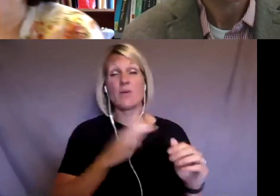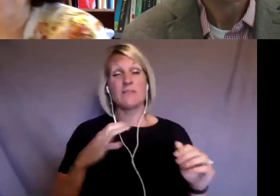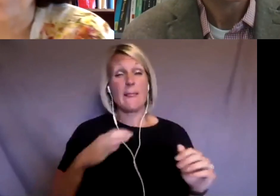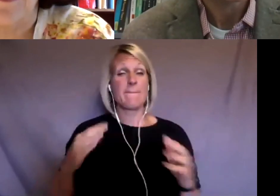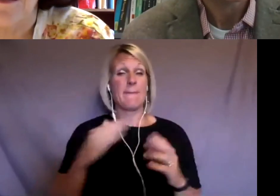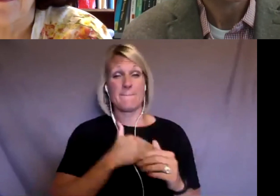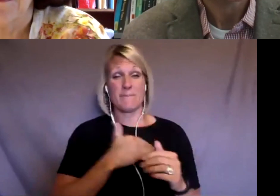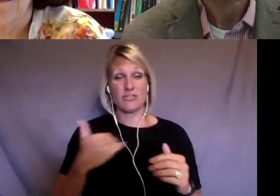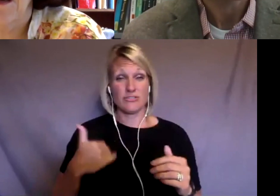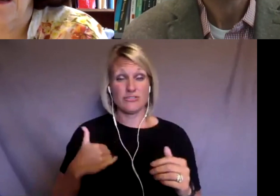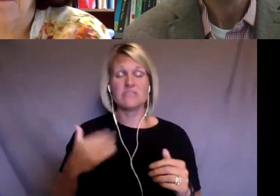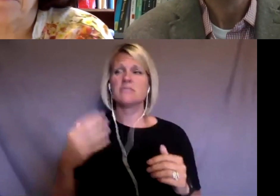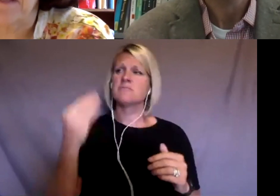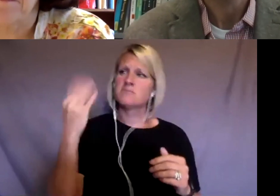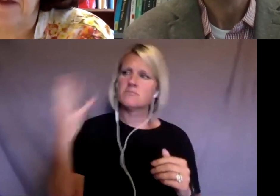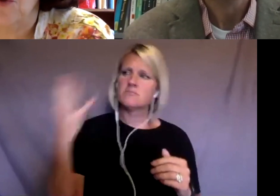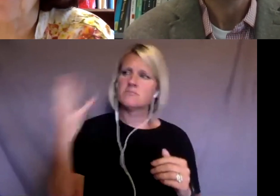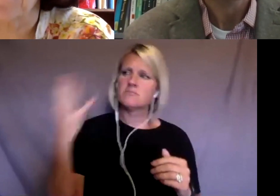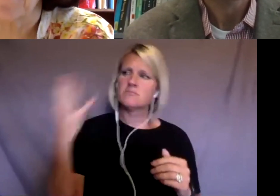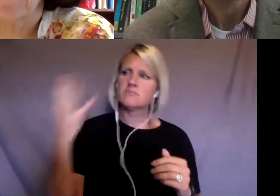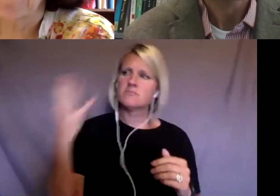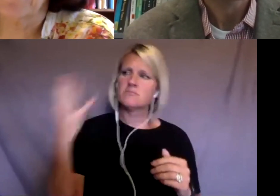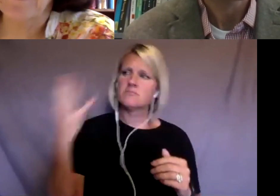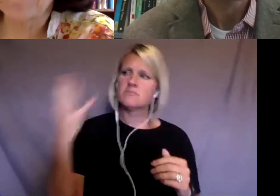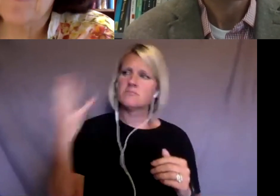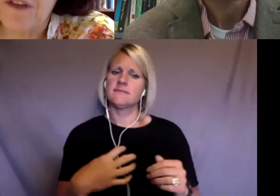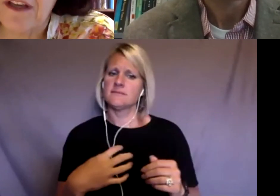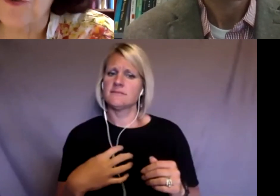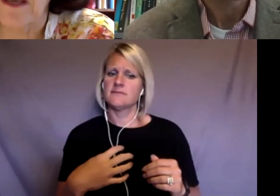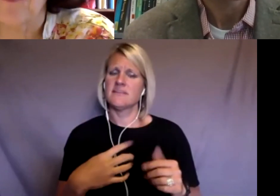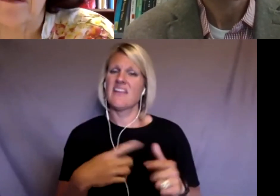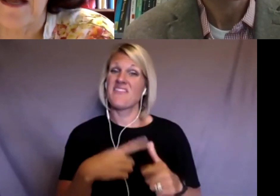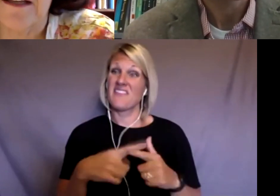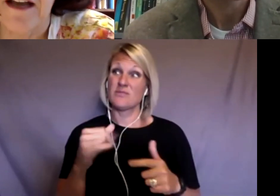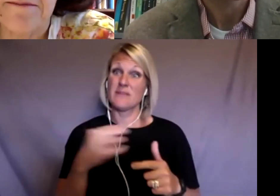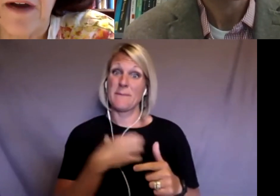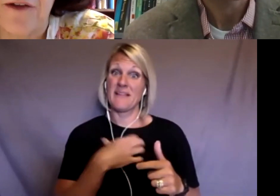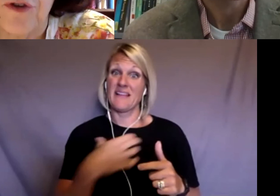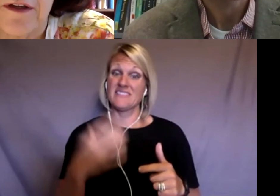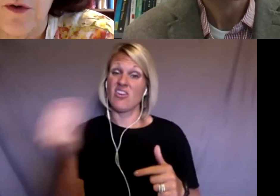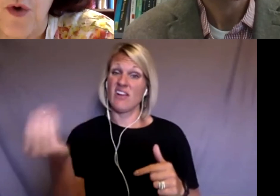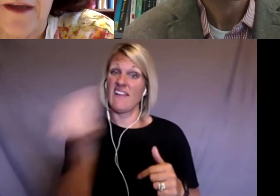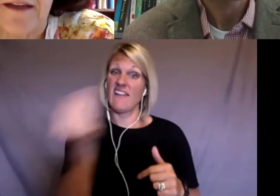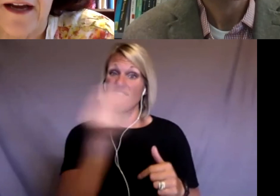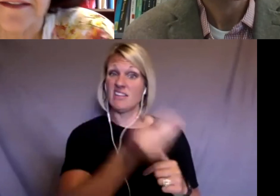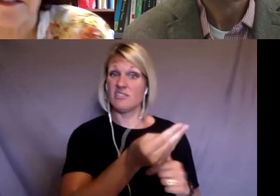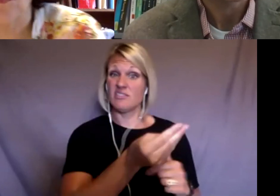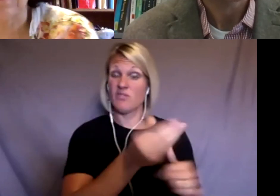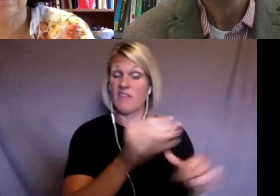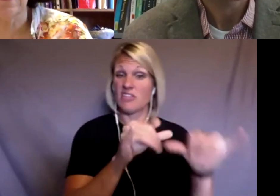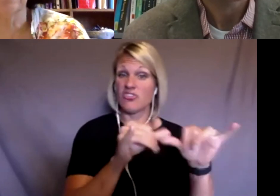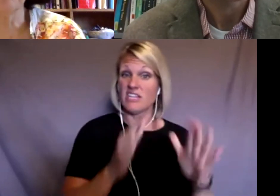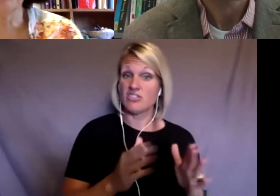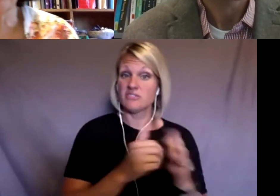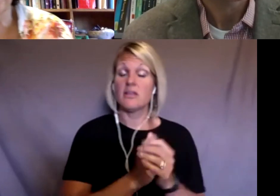complaints, and they are being passed over. Coming to the educational side, I'm actually quite heartened that we